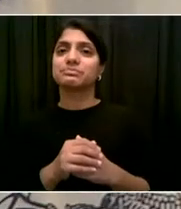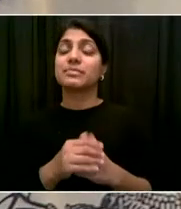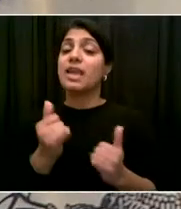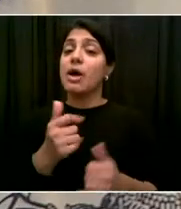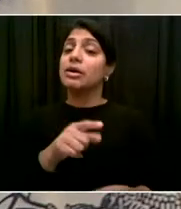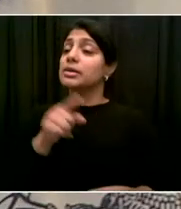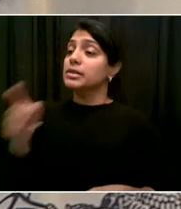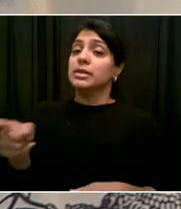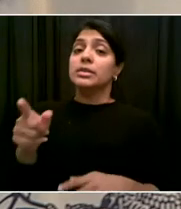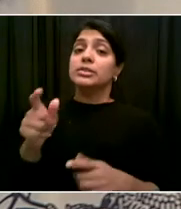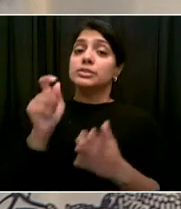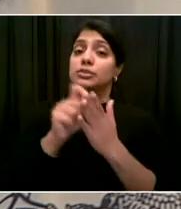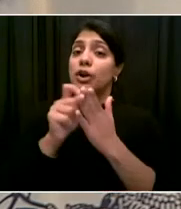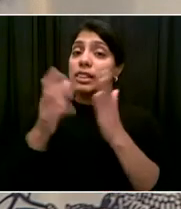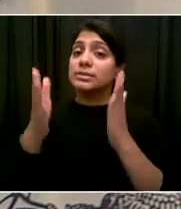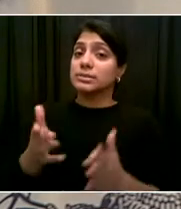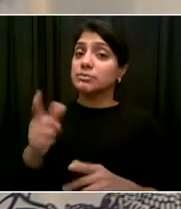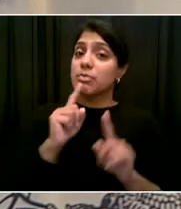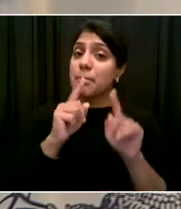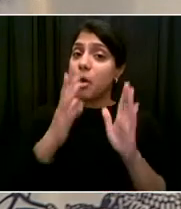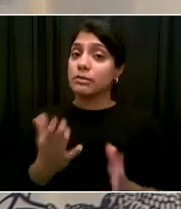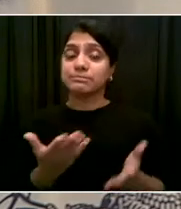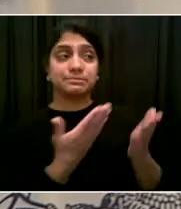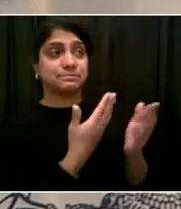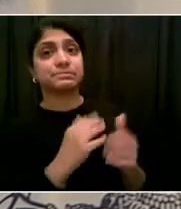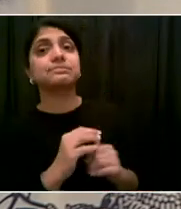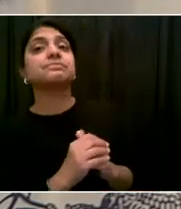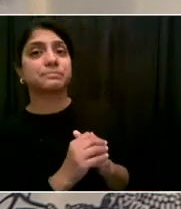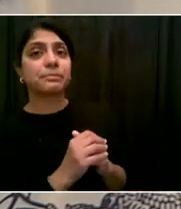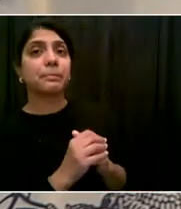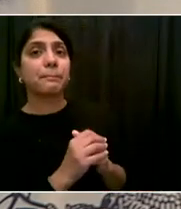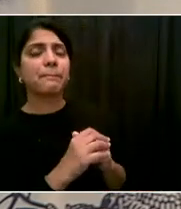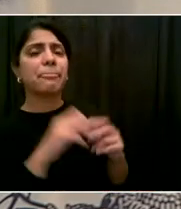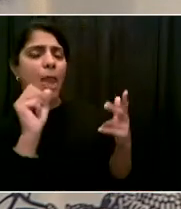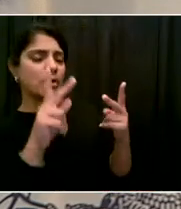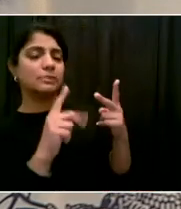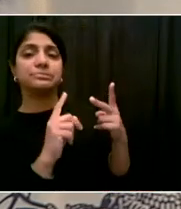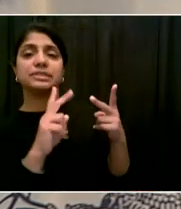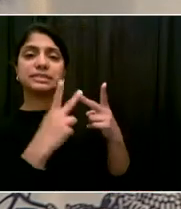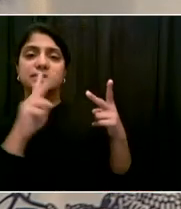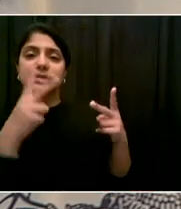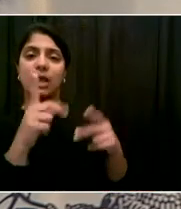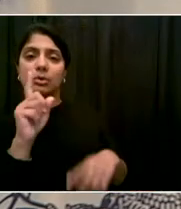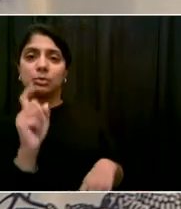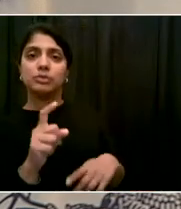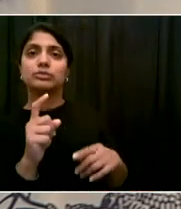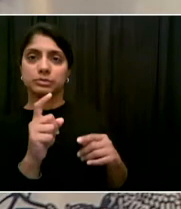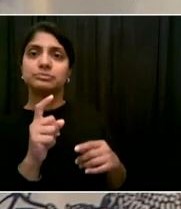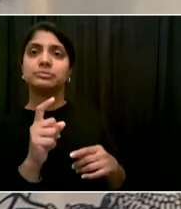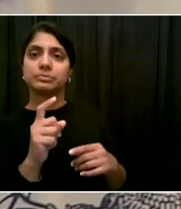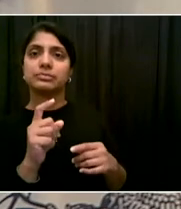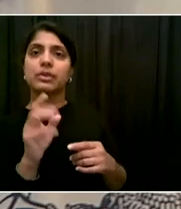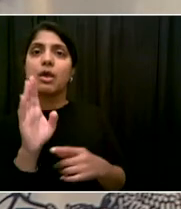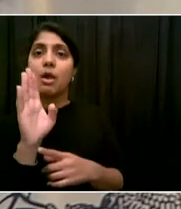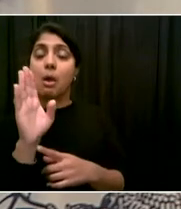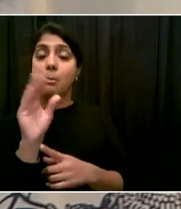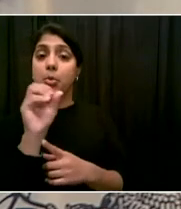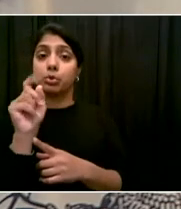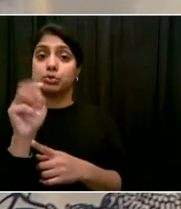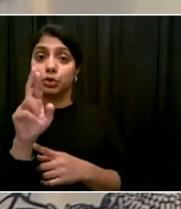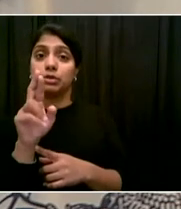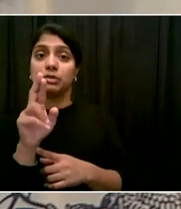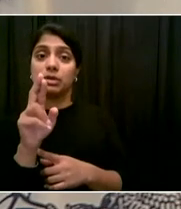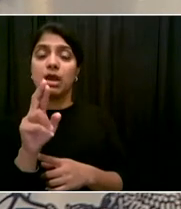What about this $100 booster incentive? How much money do you have to spend for this initiative, and where is it coming from? Does